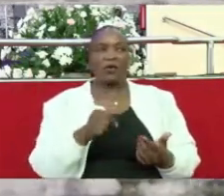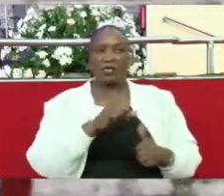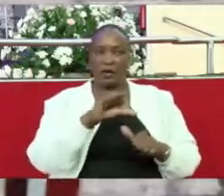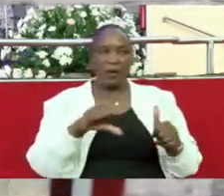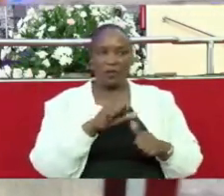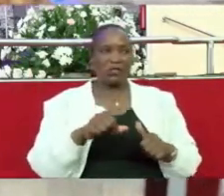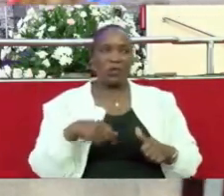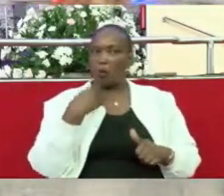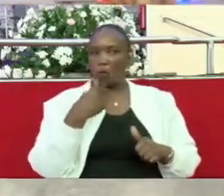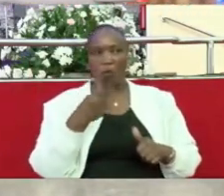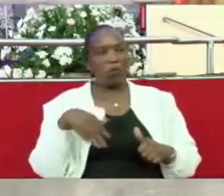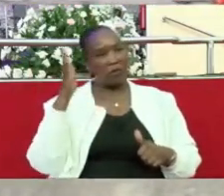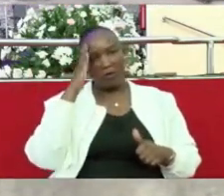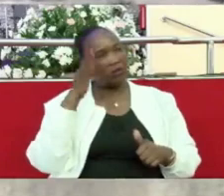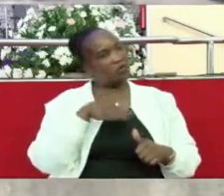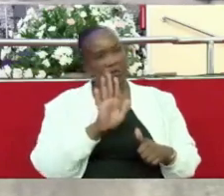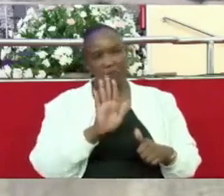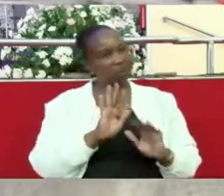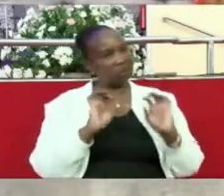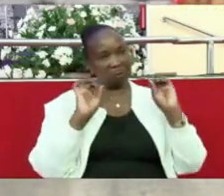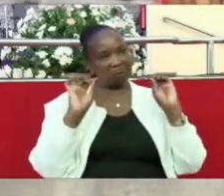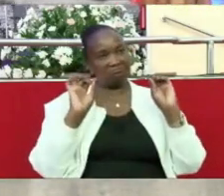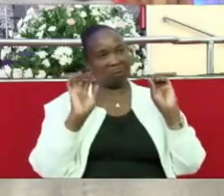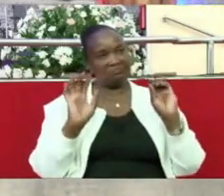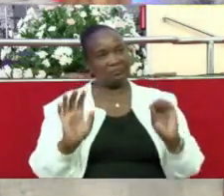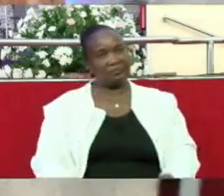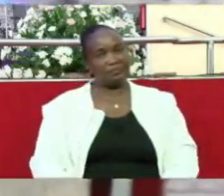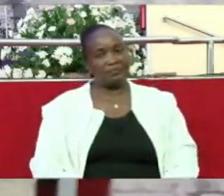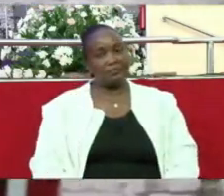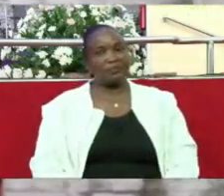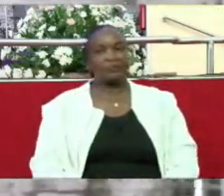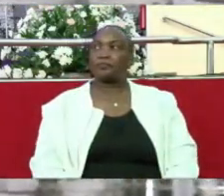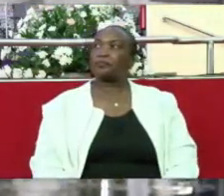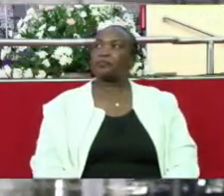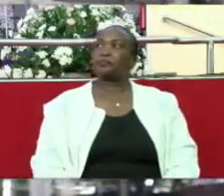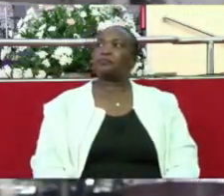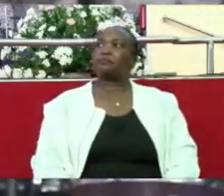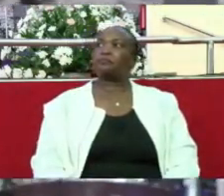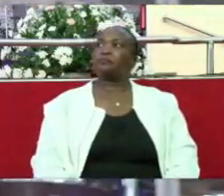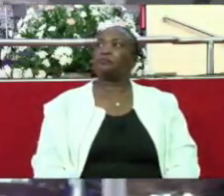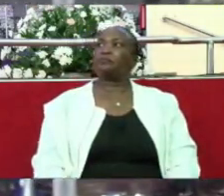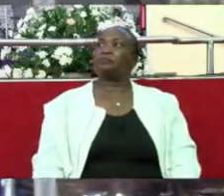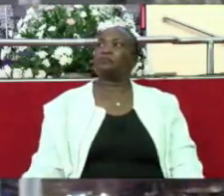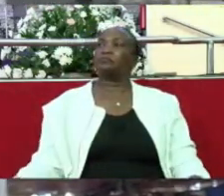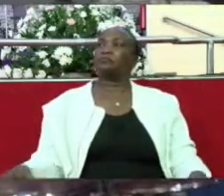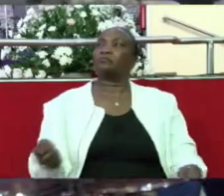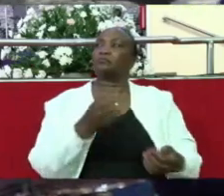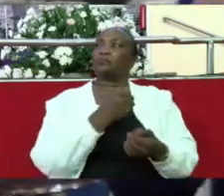Saul, Paul and Cyrus, when they were in prison, when they did not know what to